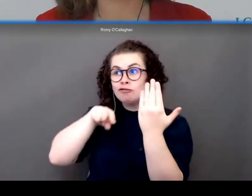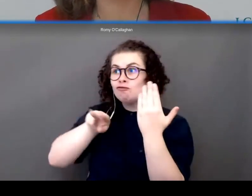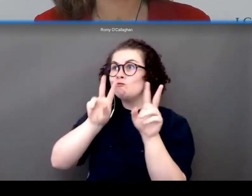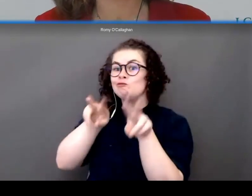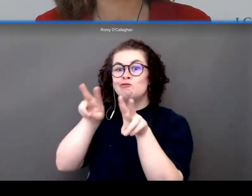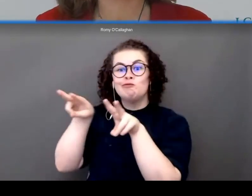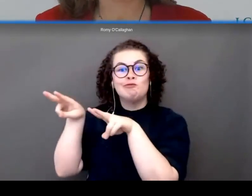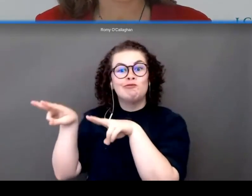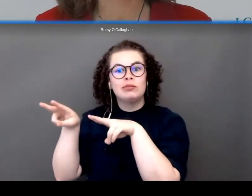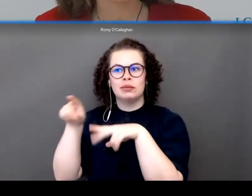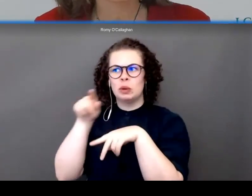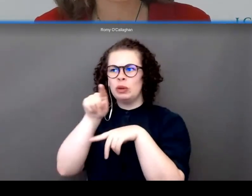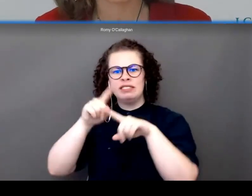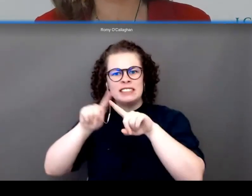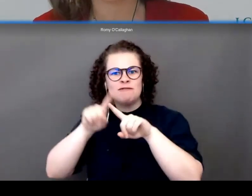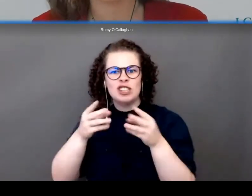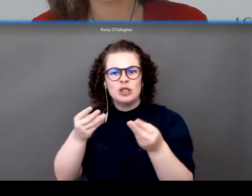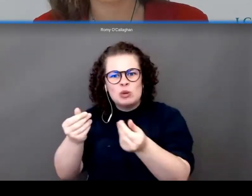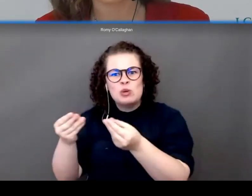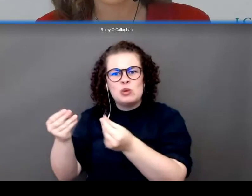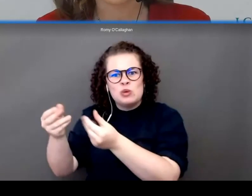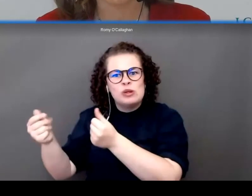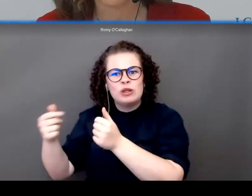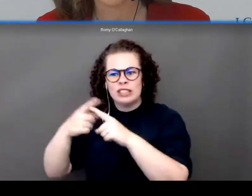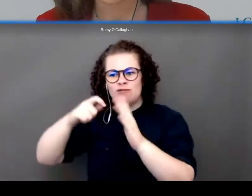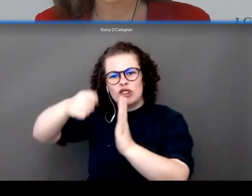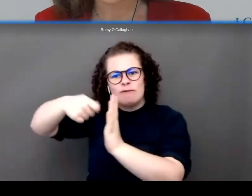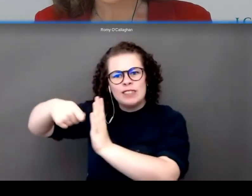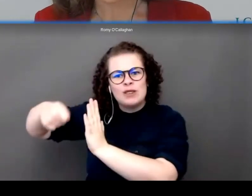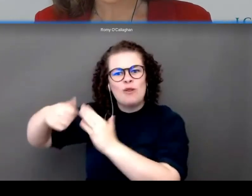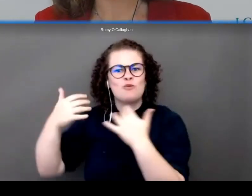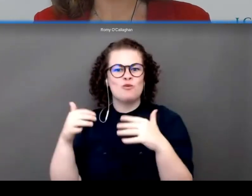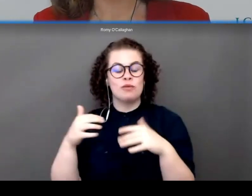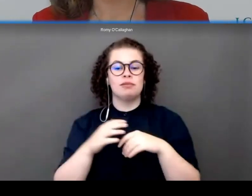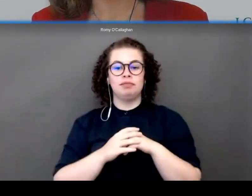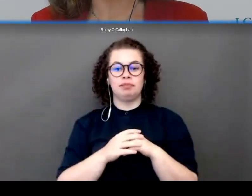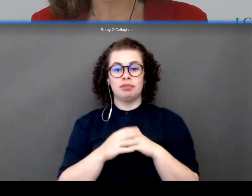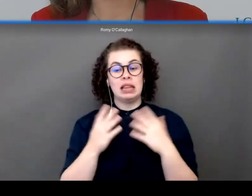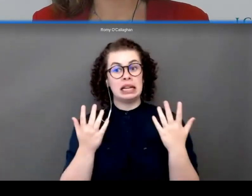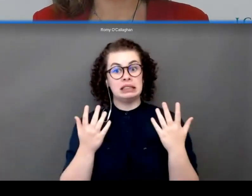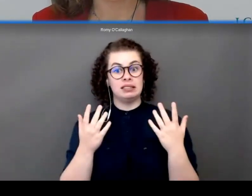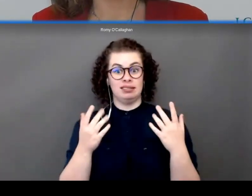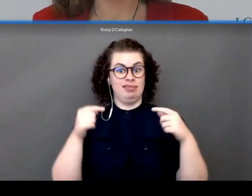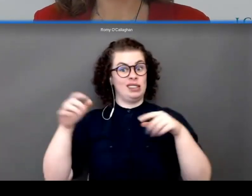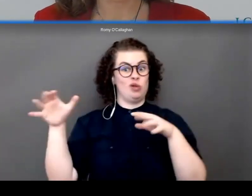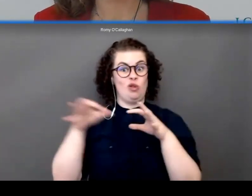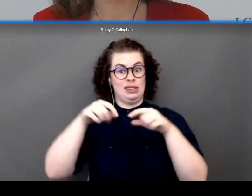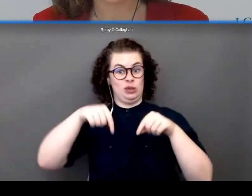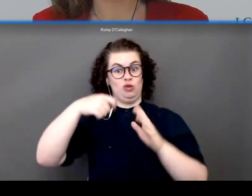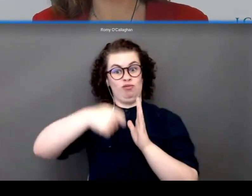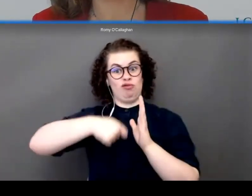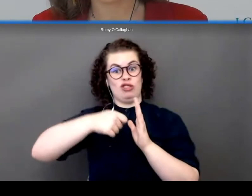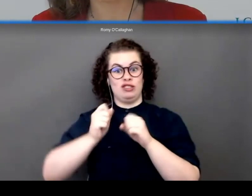technological solutions of ROC and also of the sister projects of ROC. And yes, so if you don't have